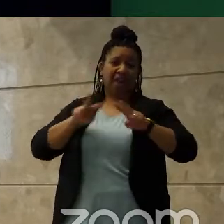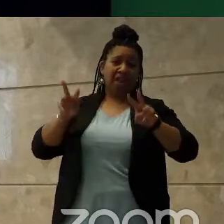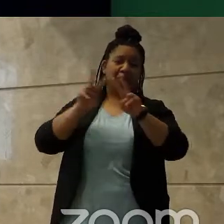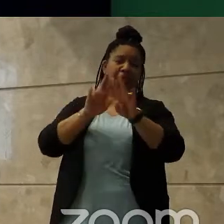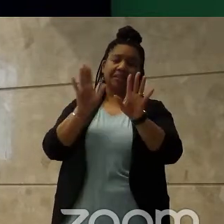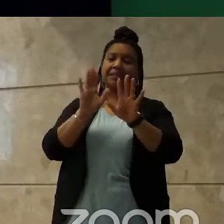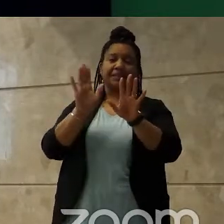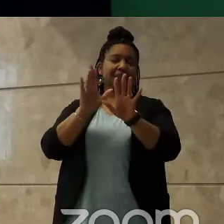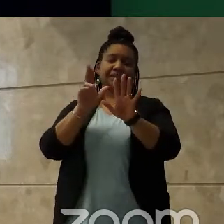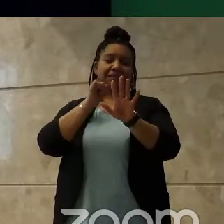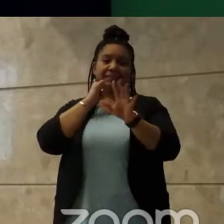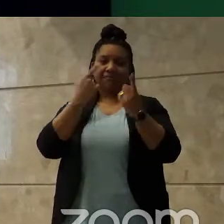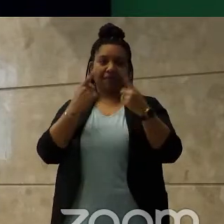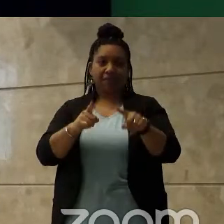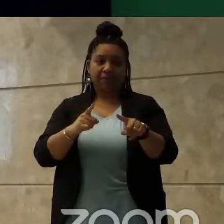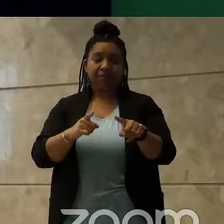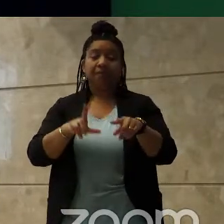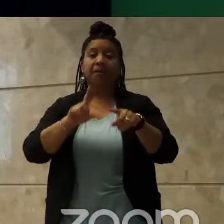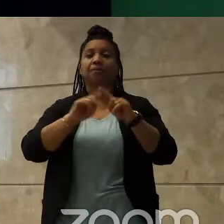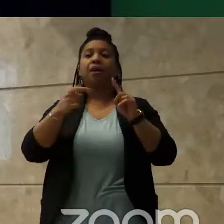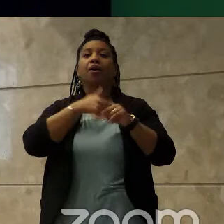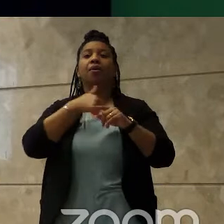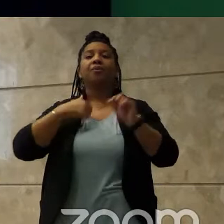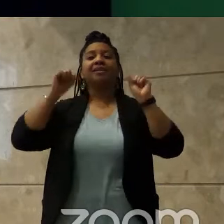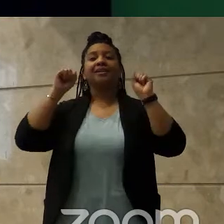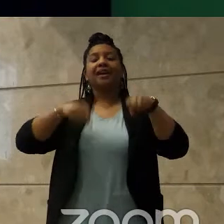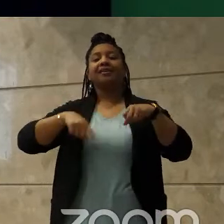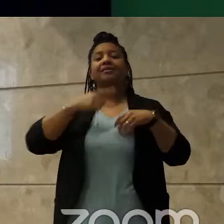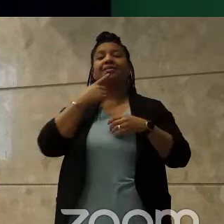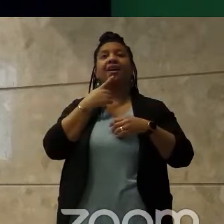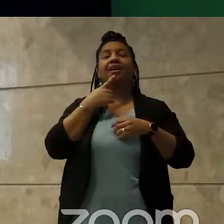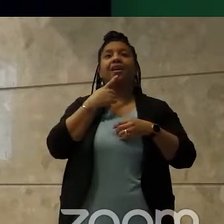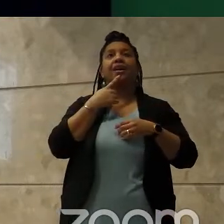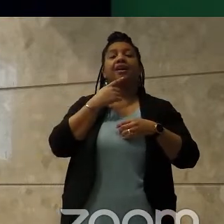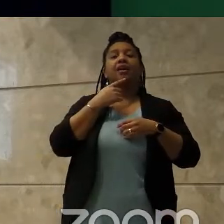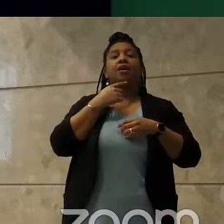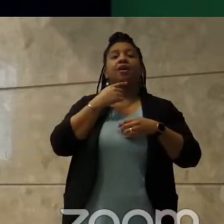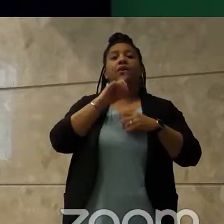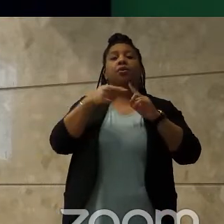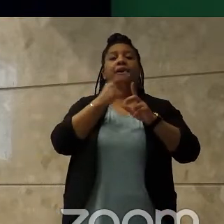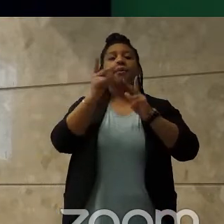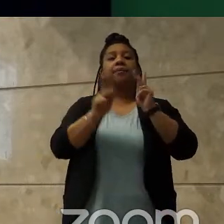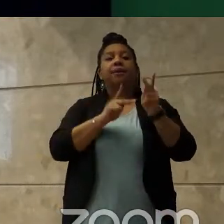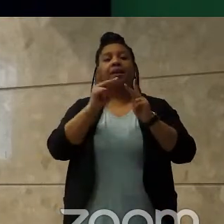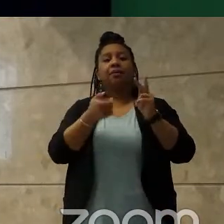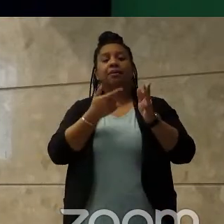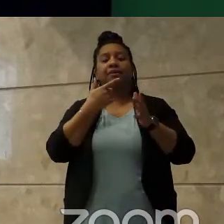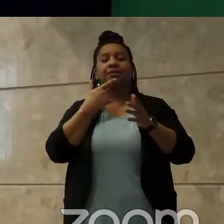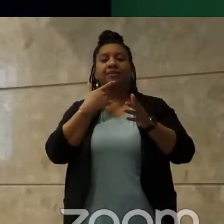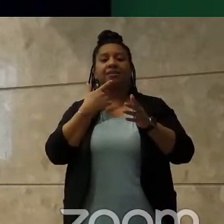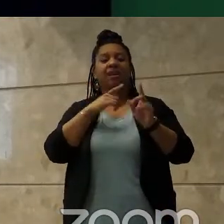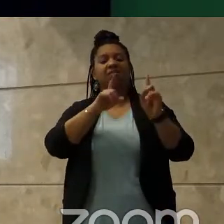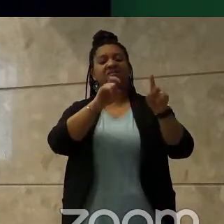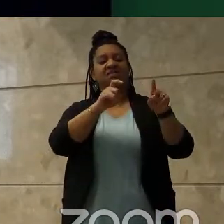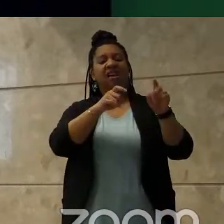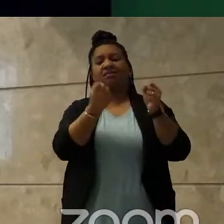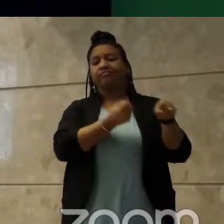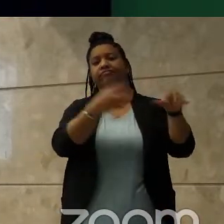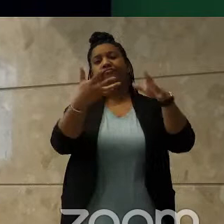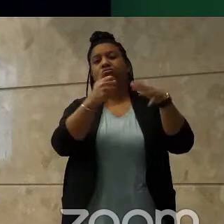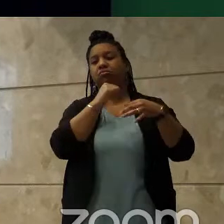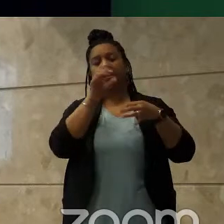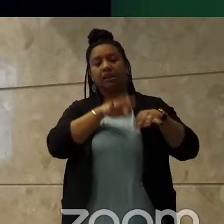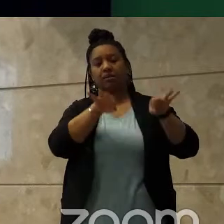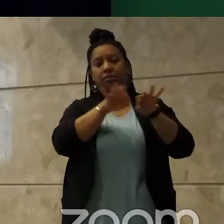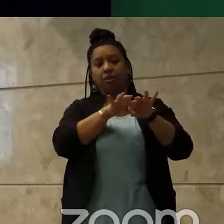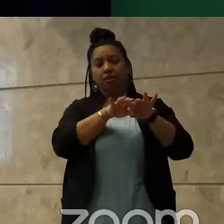right? But we can say, when people say to me, tests shouldn't matter at all, I say